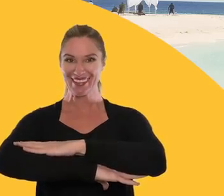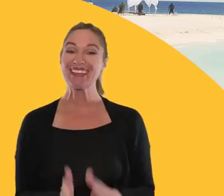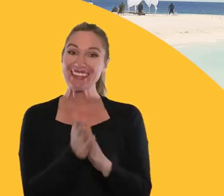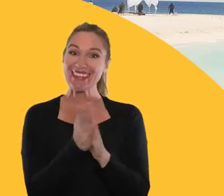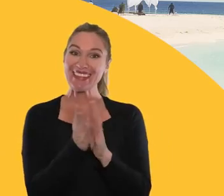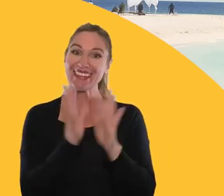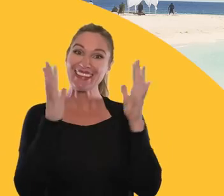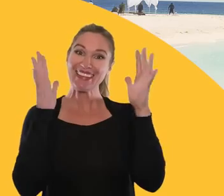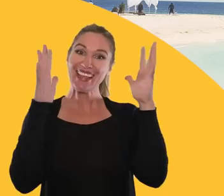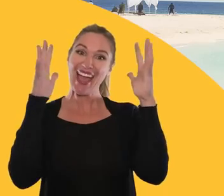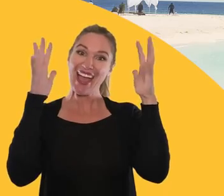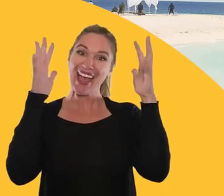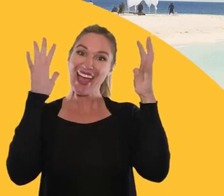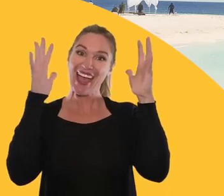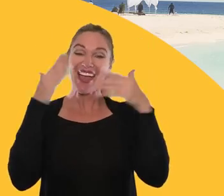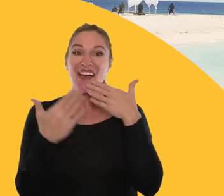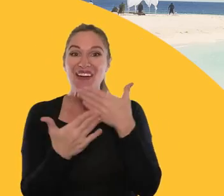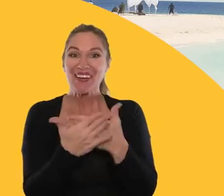day.